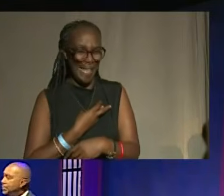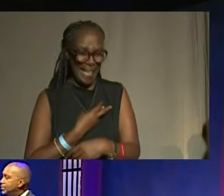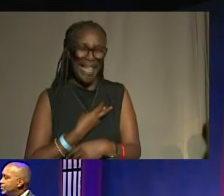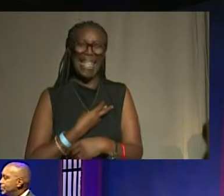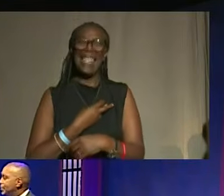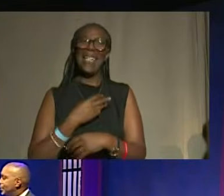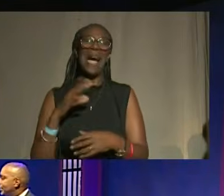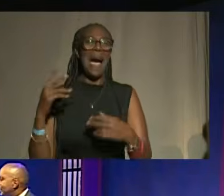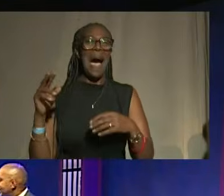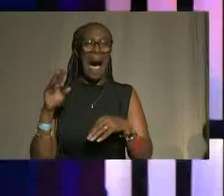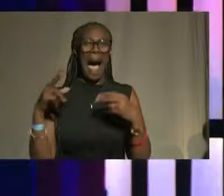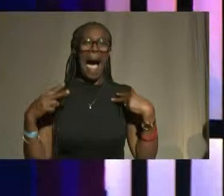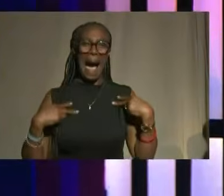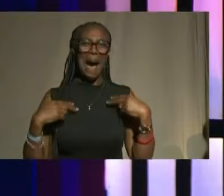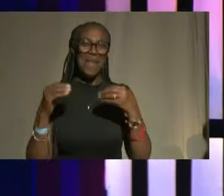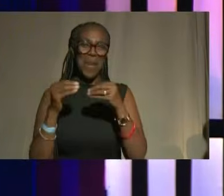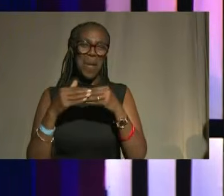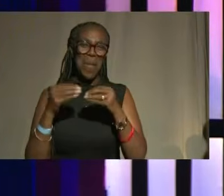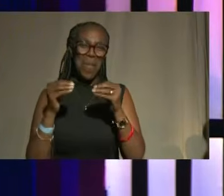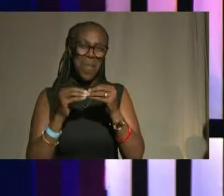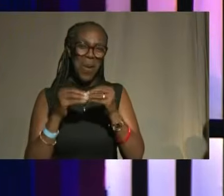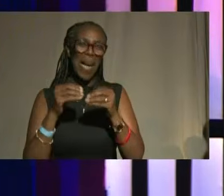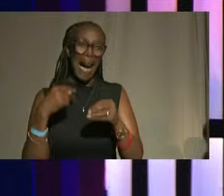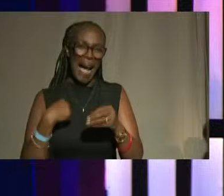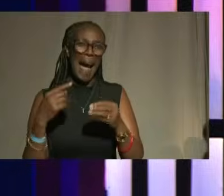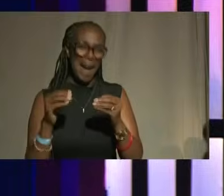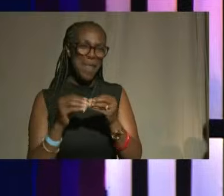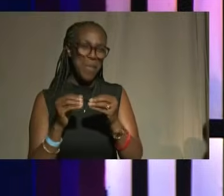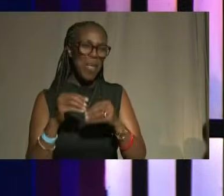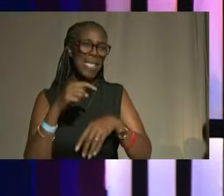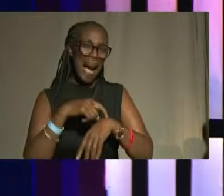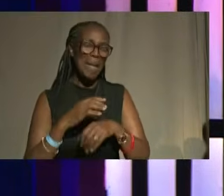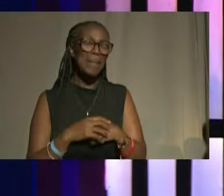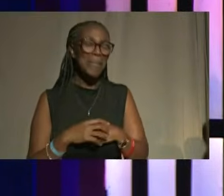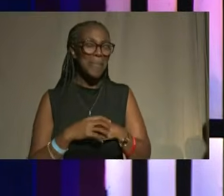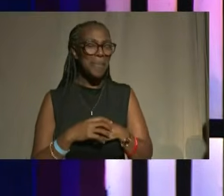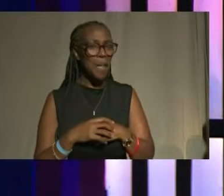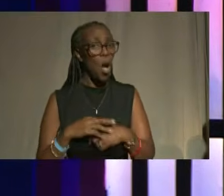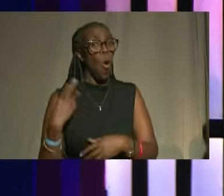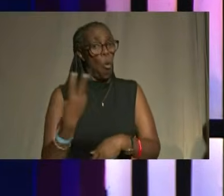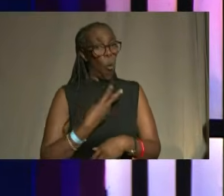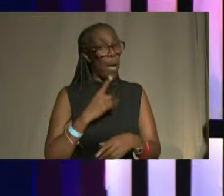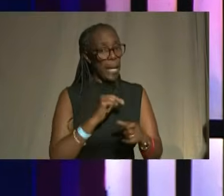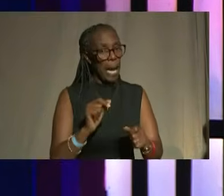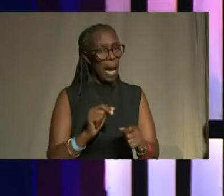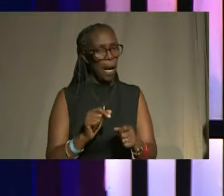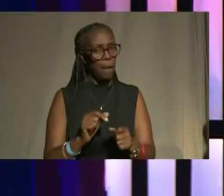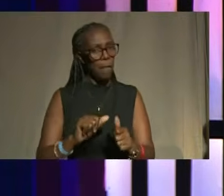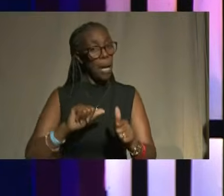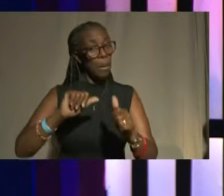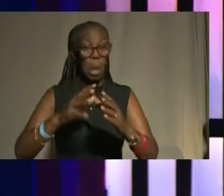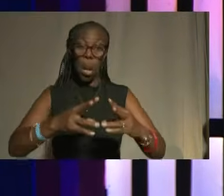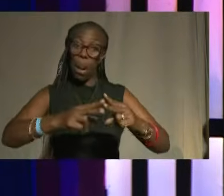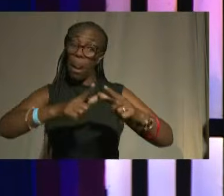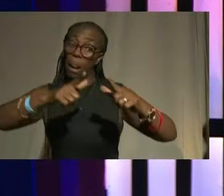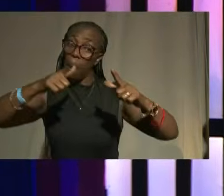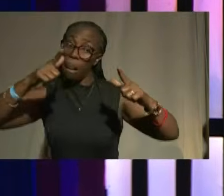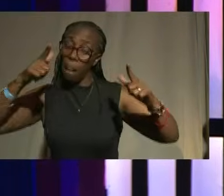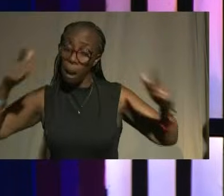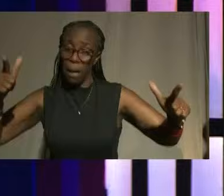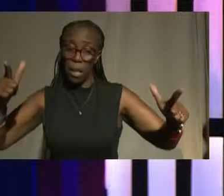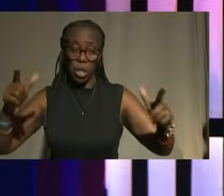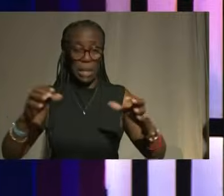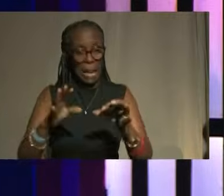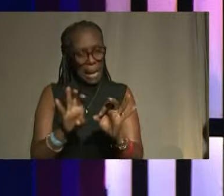Let me also say, because I have a lot to say, that we have embarked on the largest expansion of hospital build-out